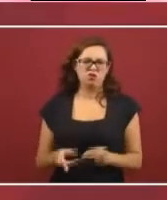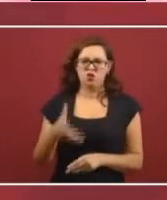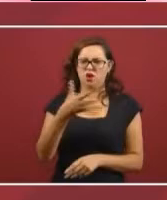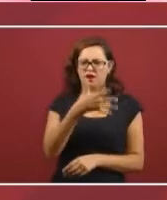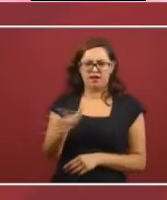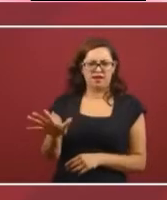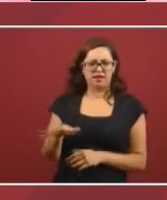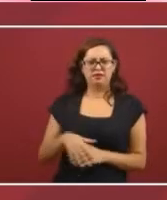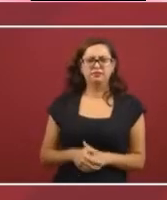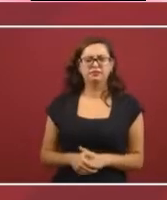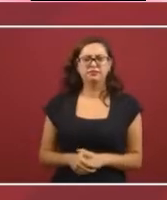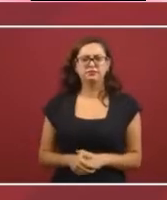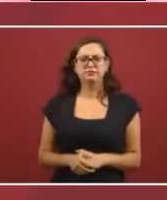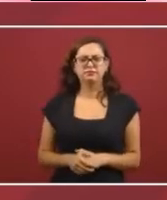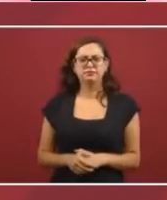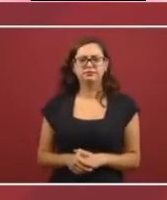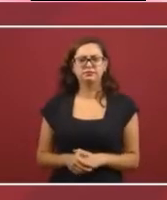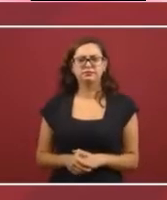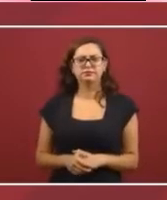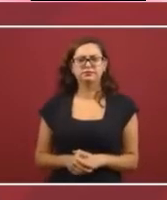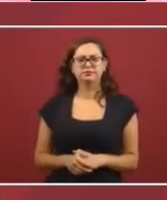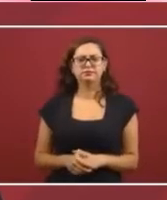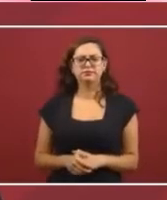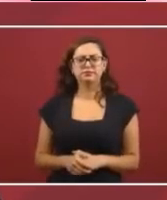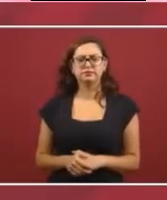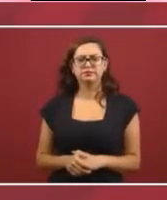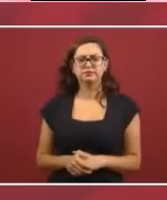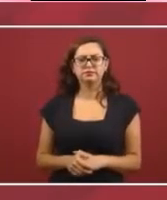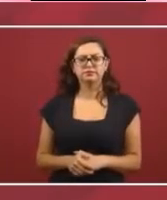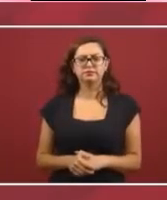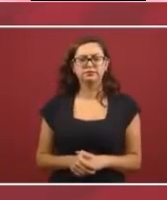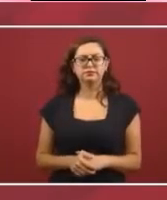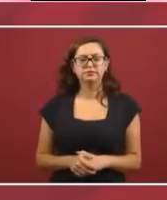or factory, some kind of business.